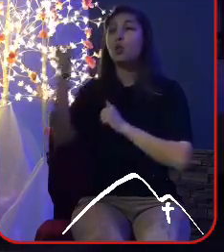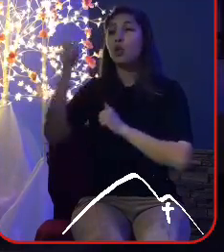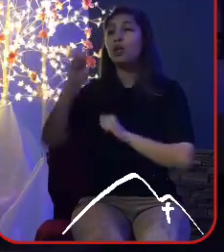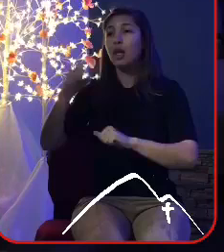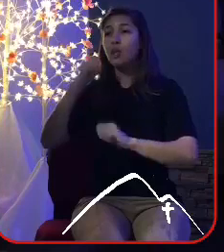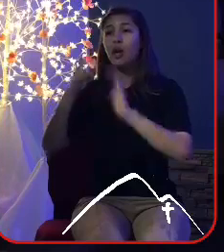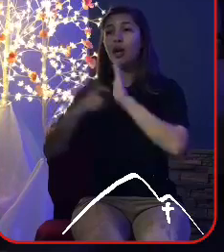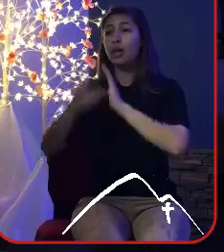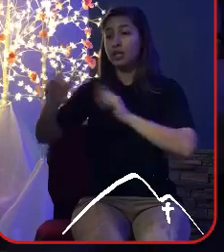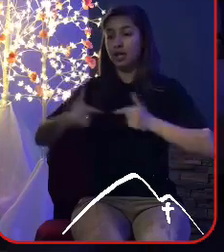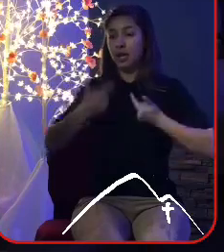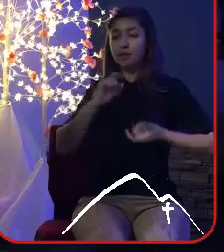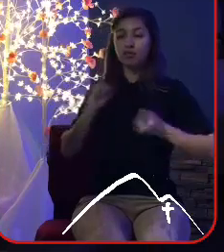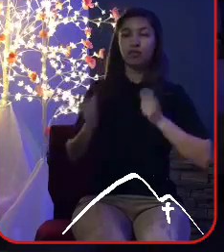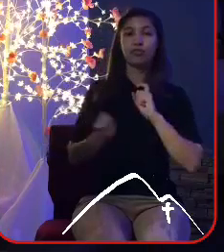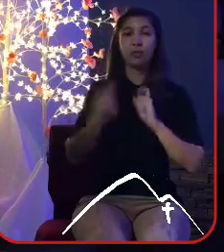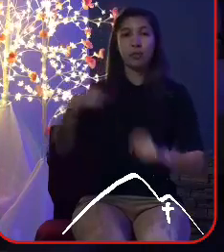lives.